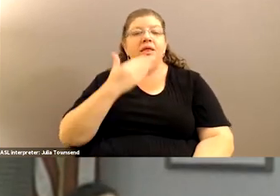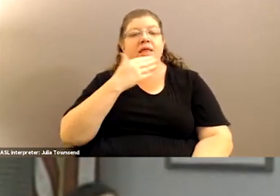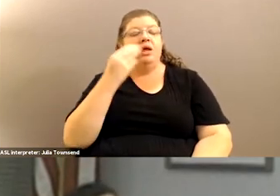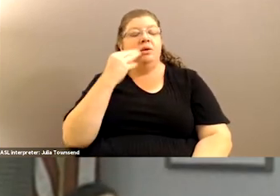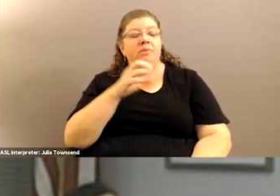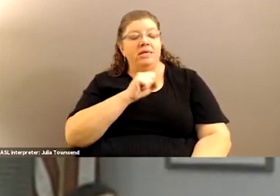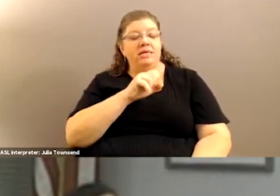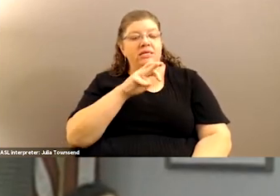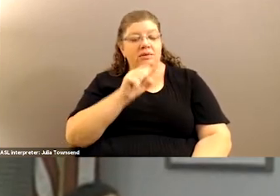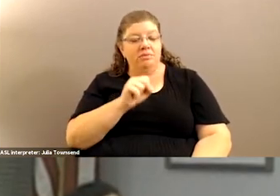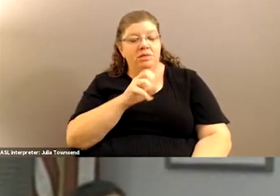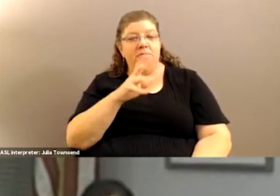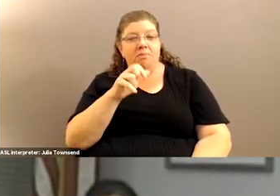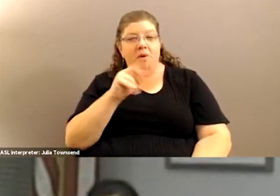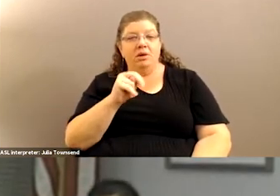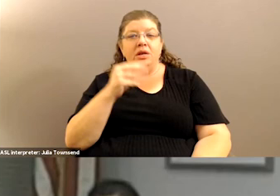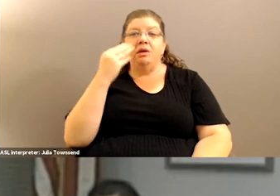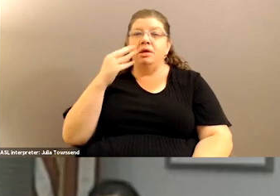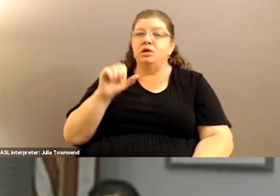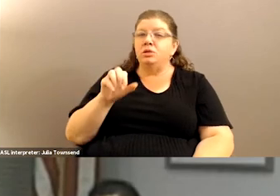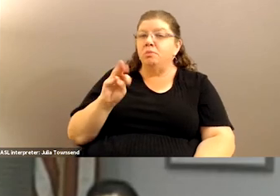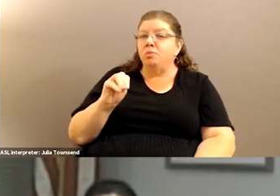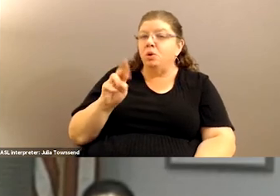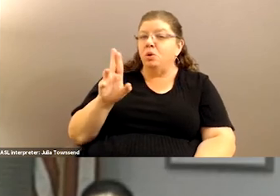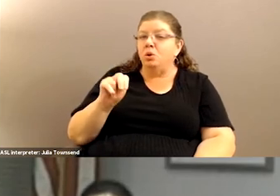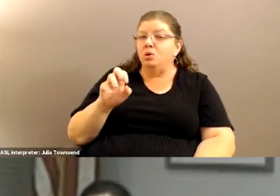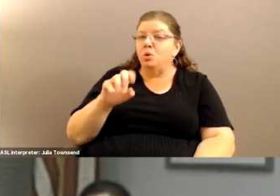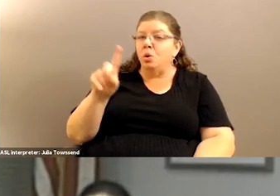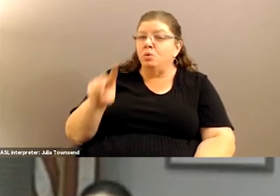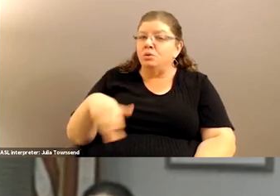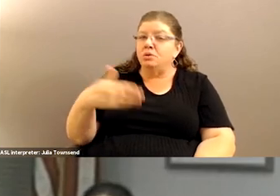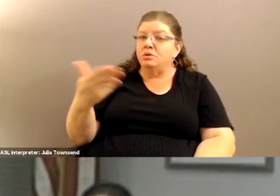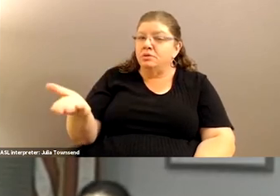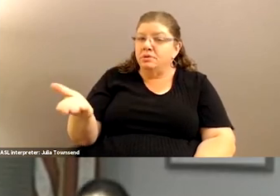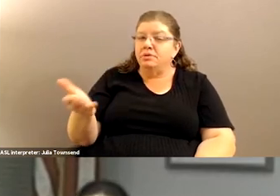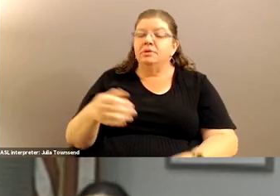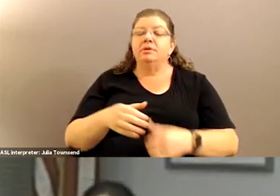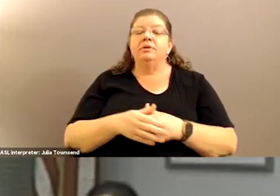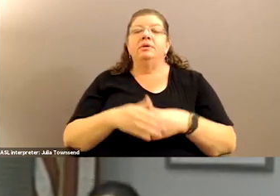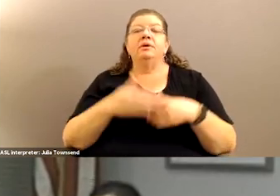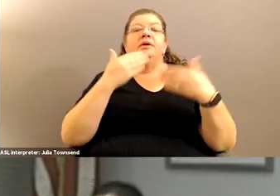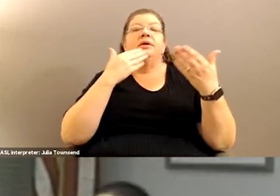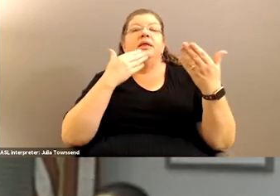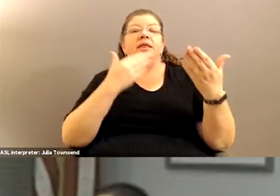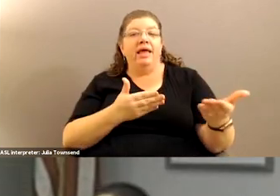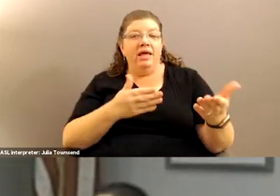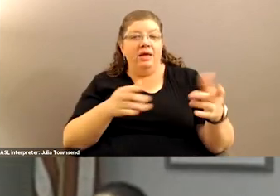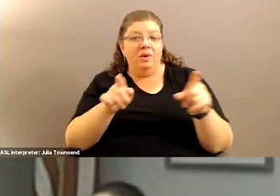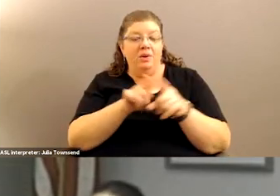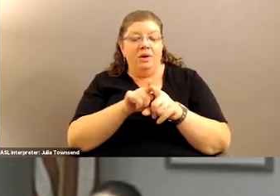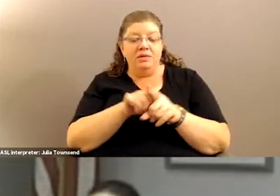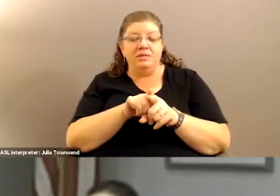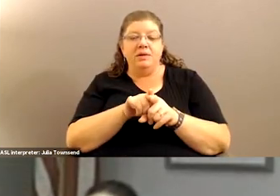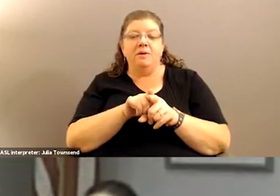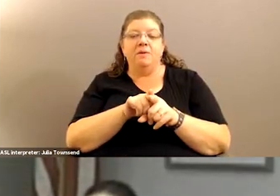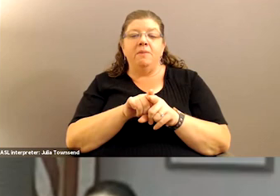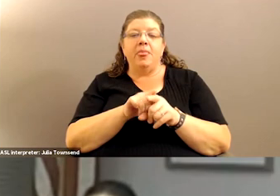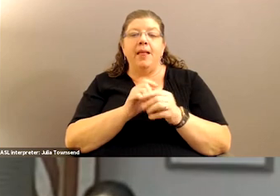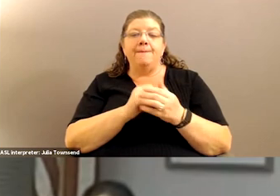mountain uh miss munoz please yes um thank you also um